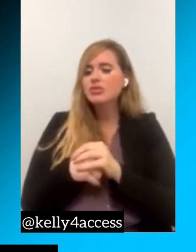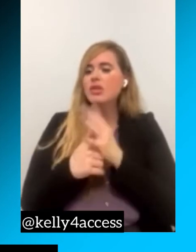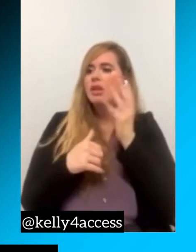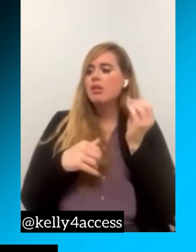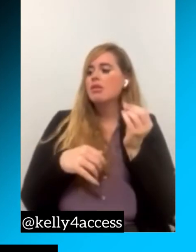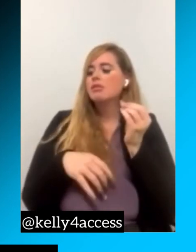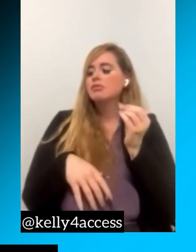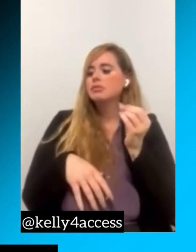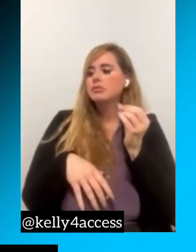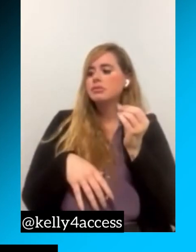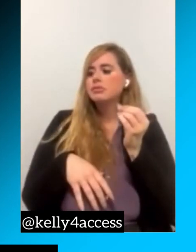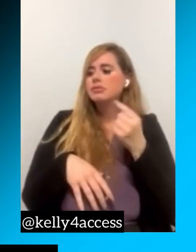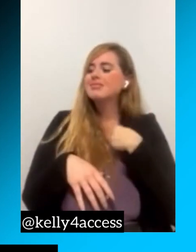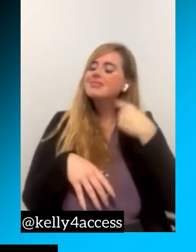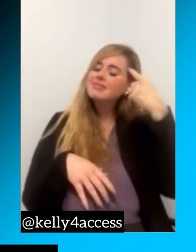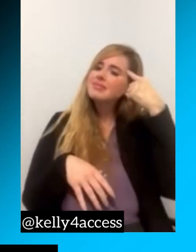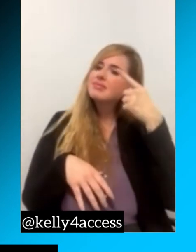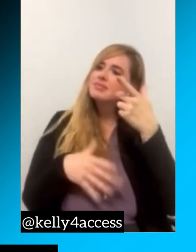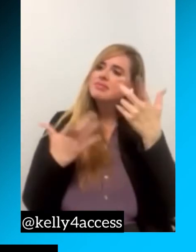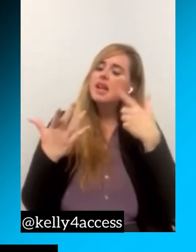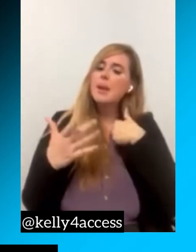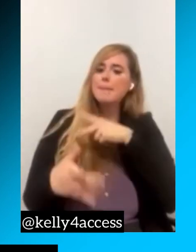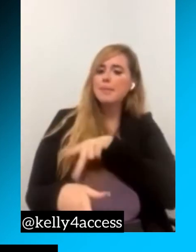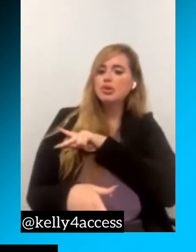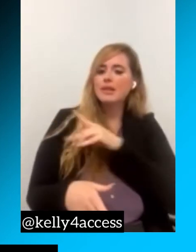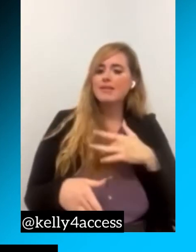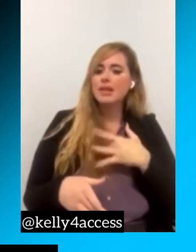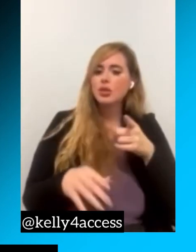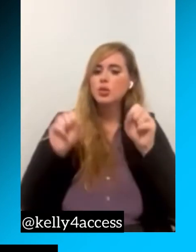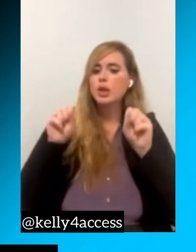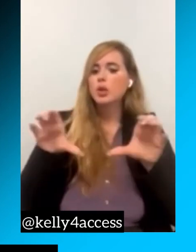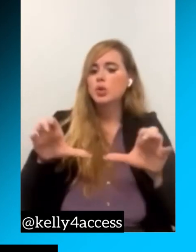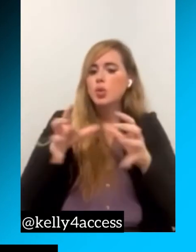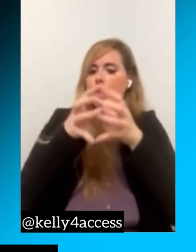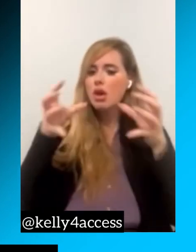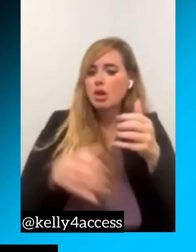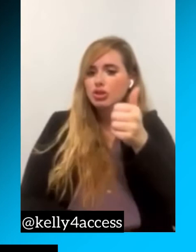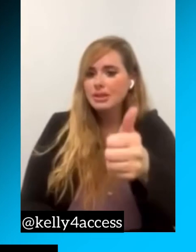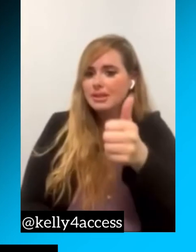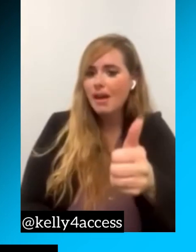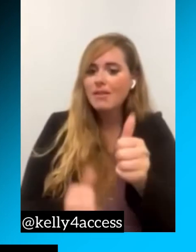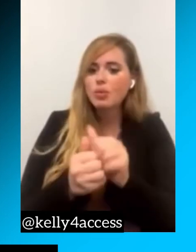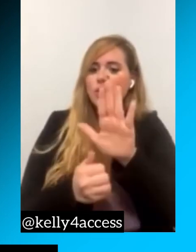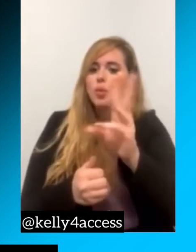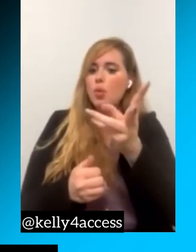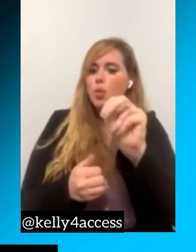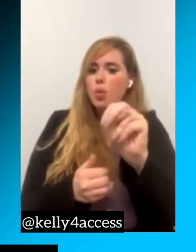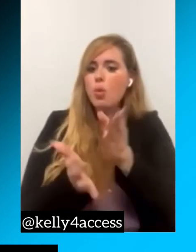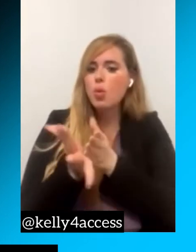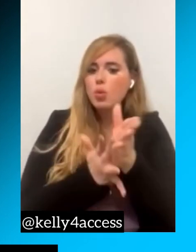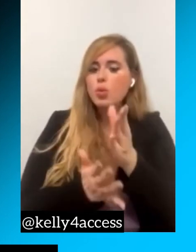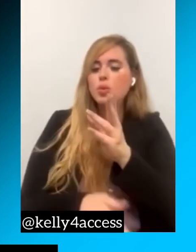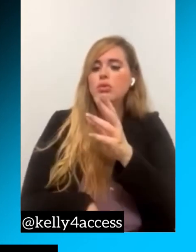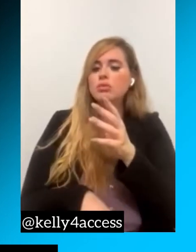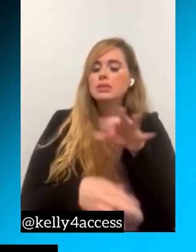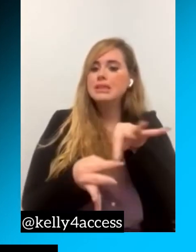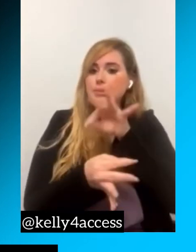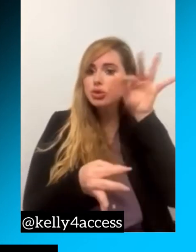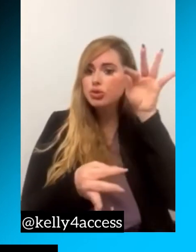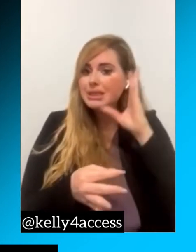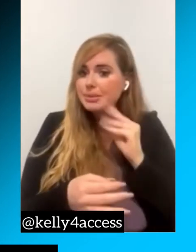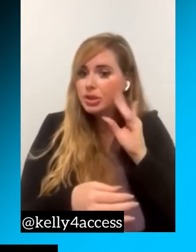And I personally think you can do a lot on yourself, like with your own, like through spiritual practices, for example, like I